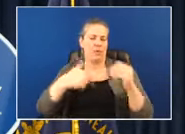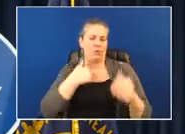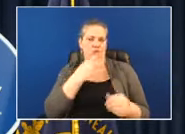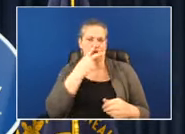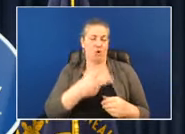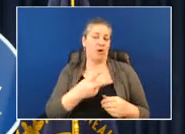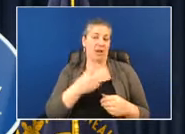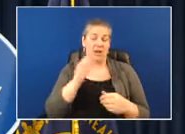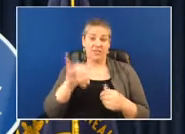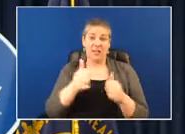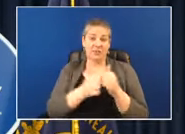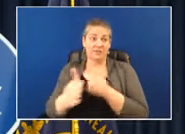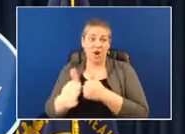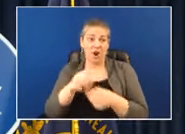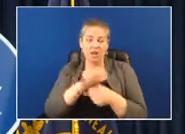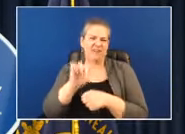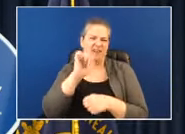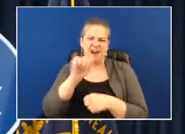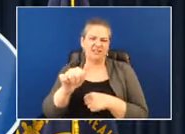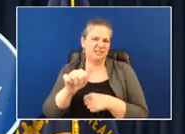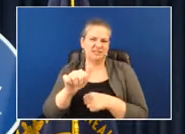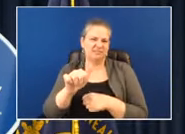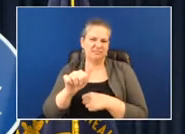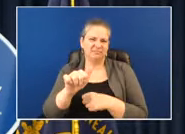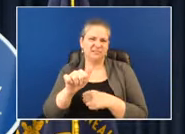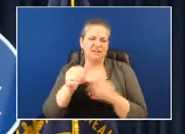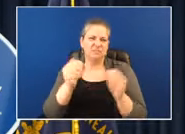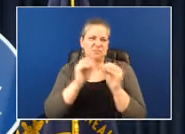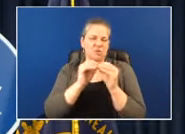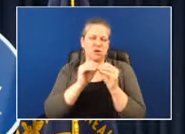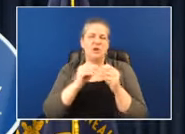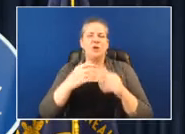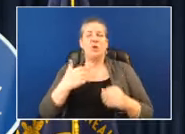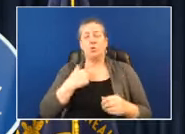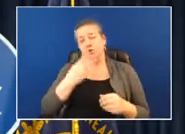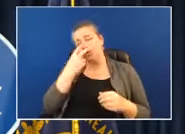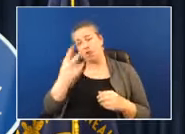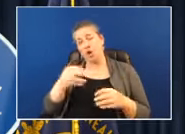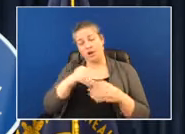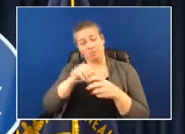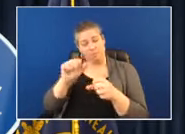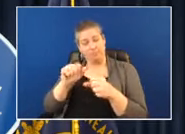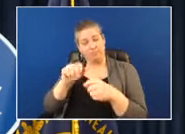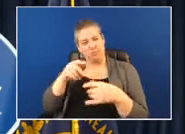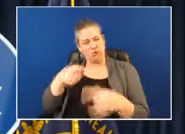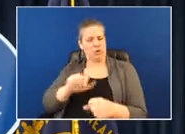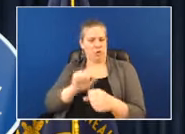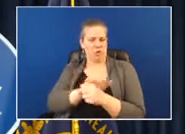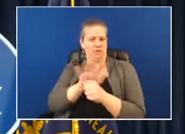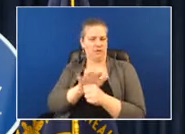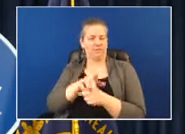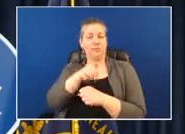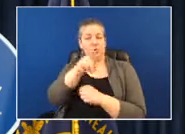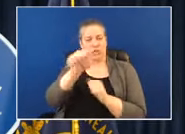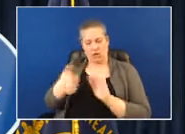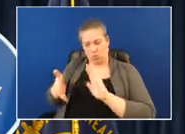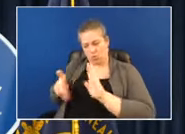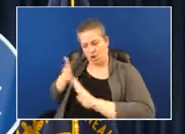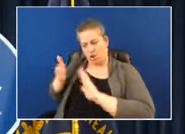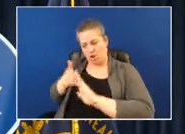enough? Absolutely not. All right, we saw in the midst of the pandemic that you can run a secure election